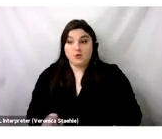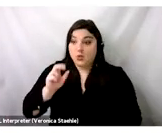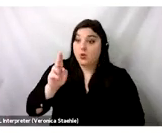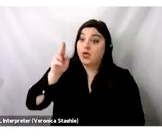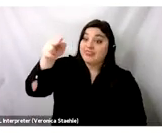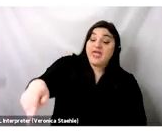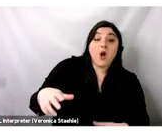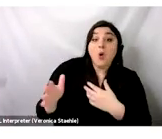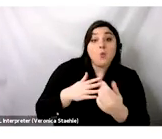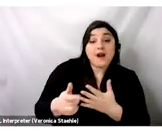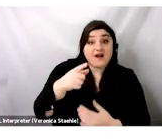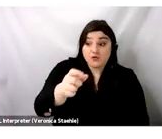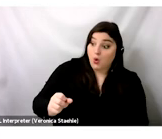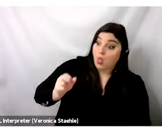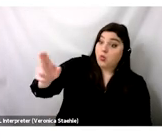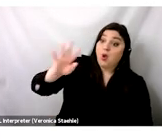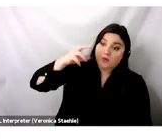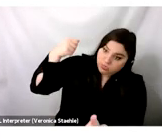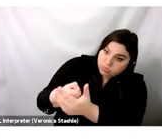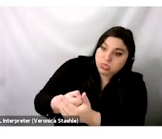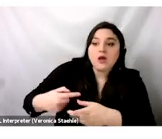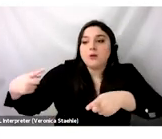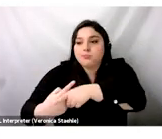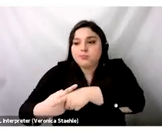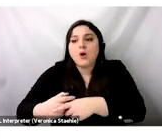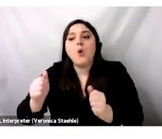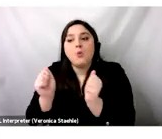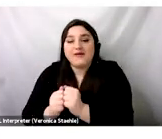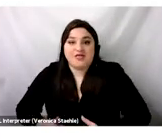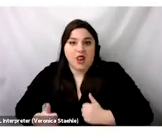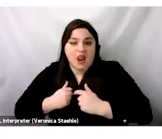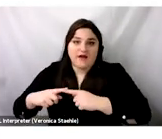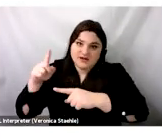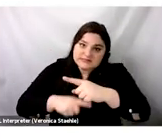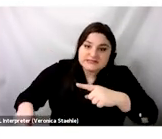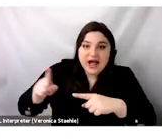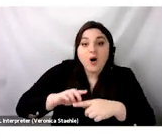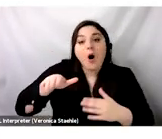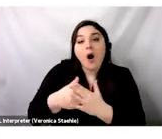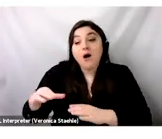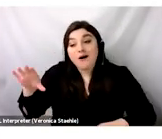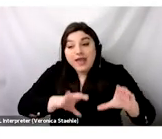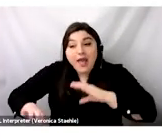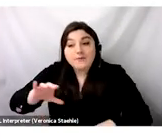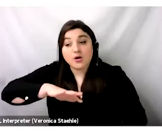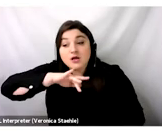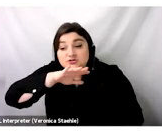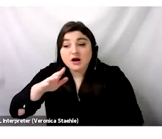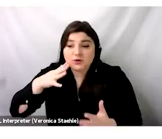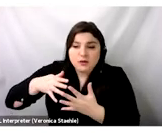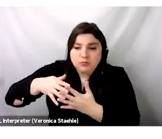Earth is going to cycle everything we make. And so the toxins are just going to keep on cycling if we don't fix this